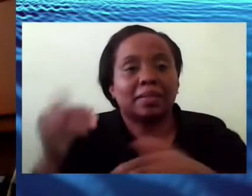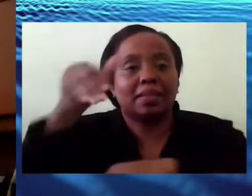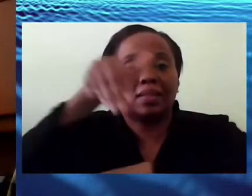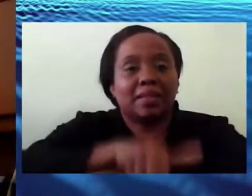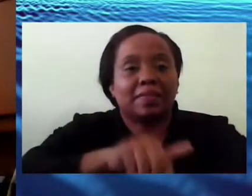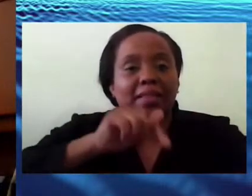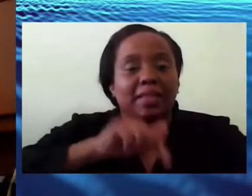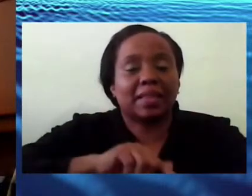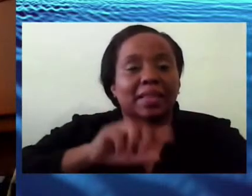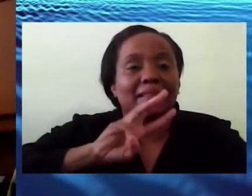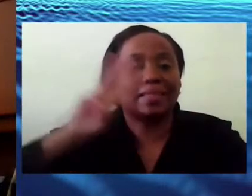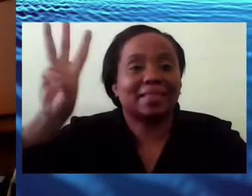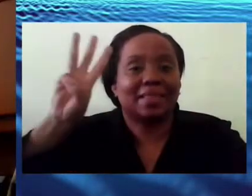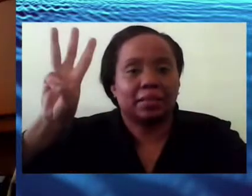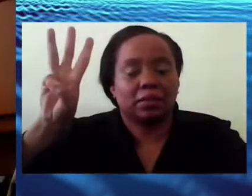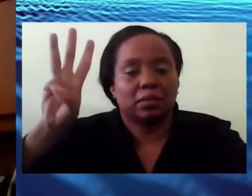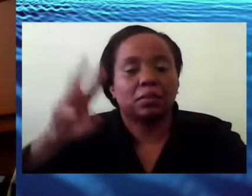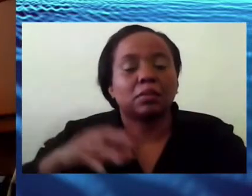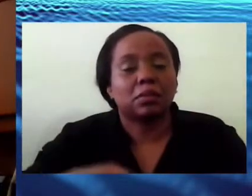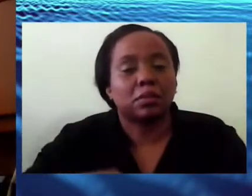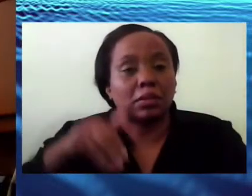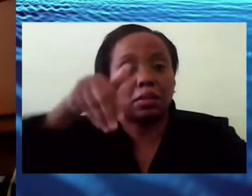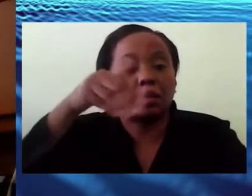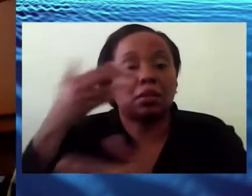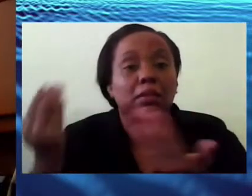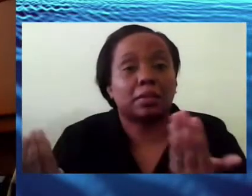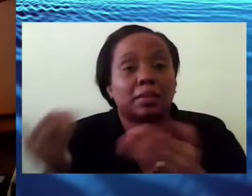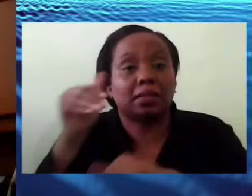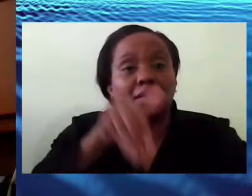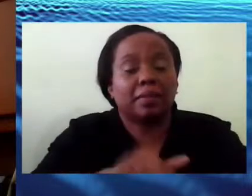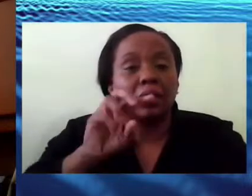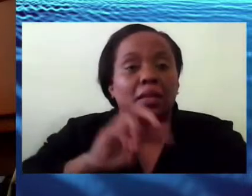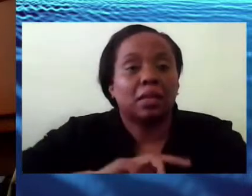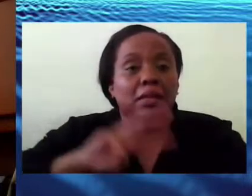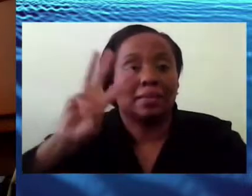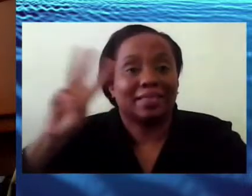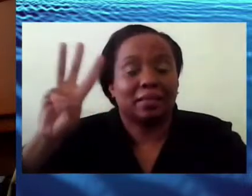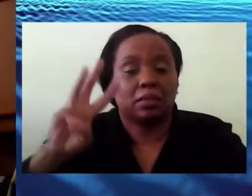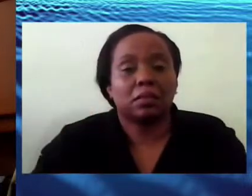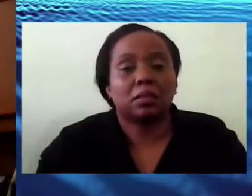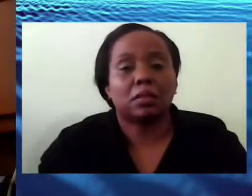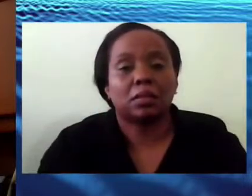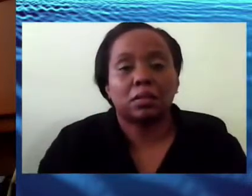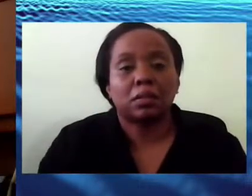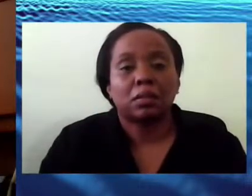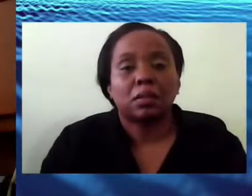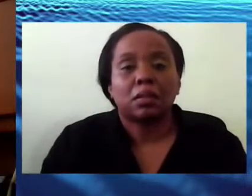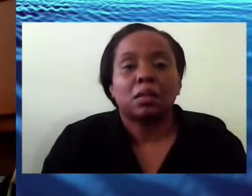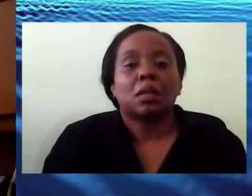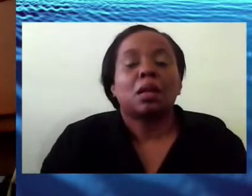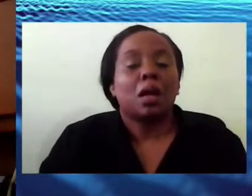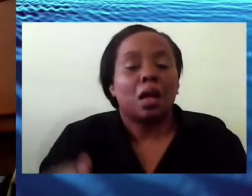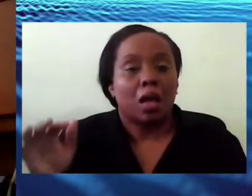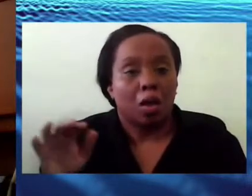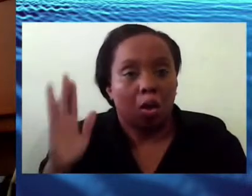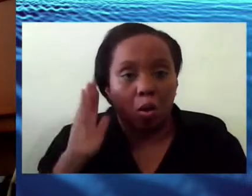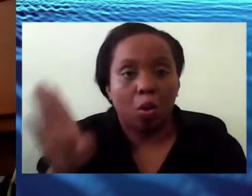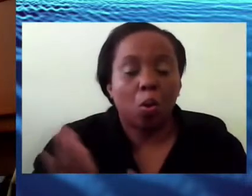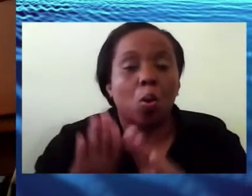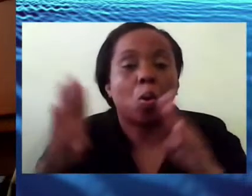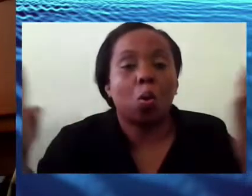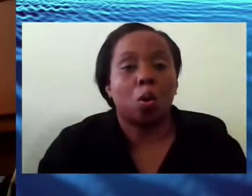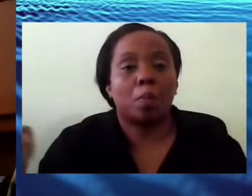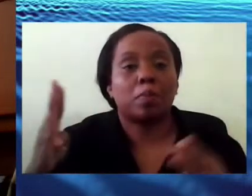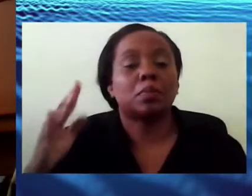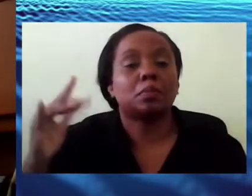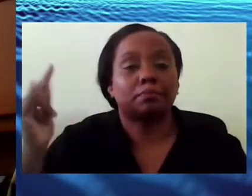for clarity, we will begin to allow commercial flights beginning at 6 p.m. this evening. The airspace has